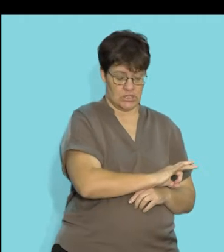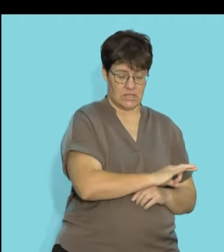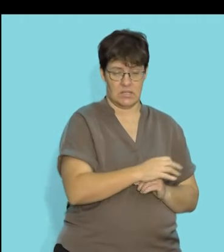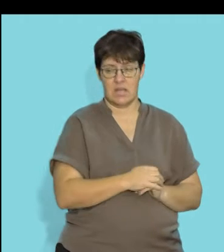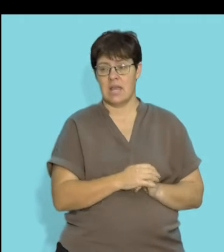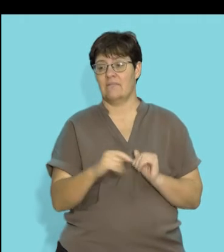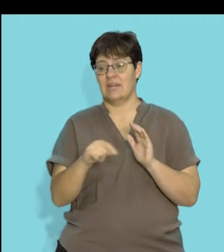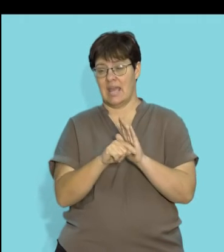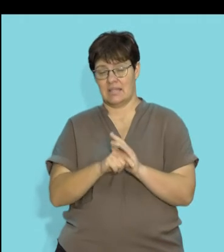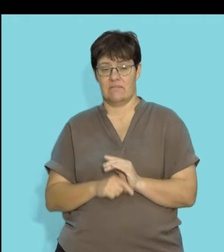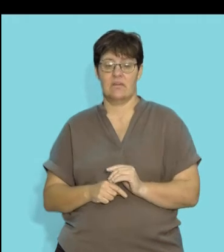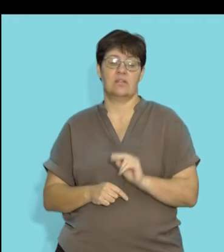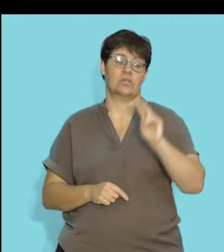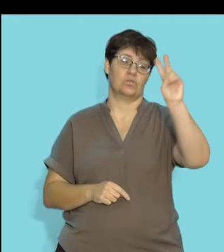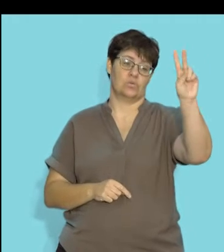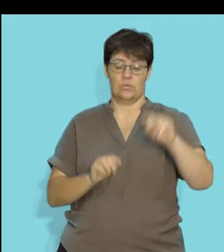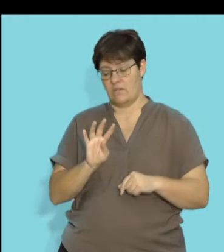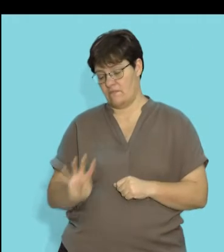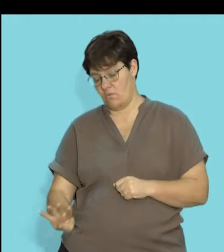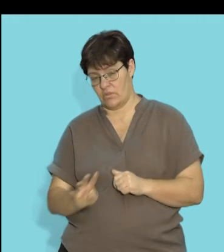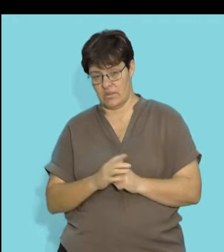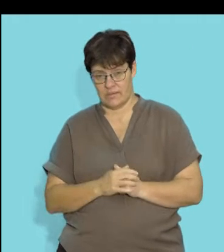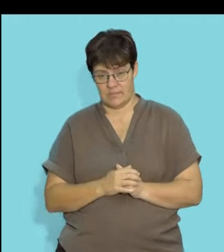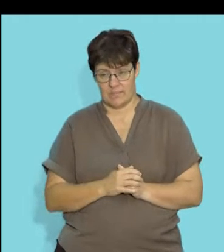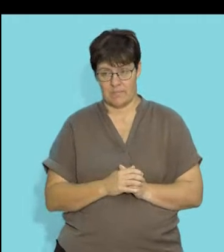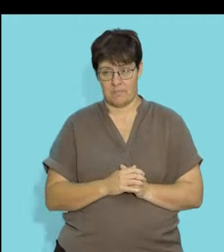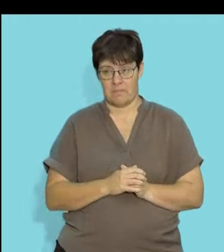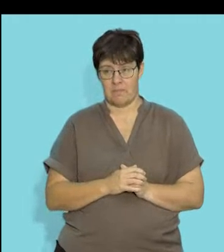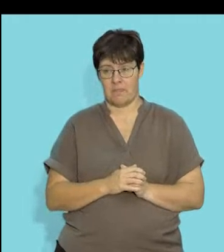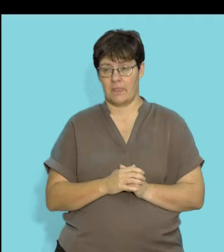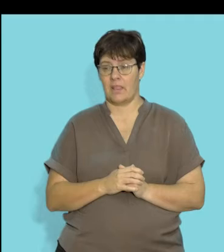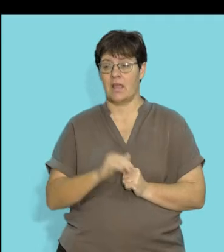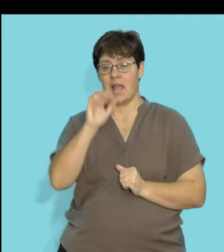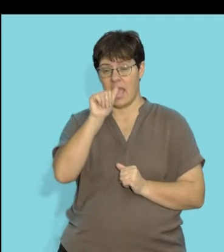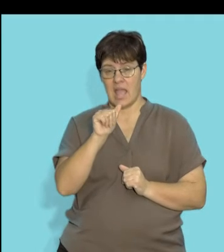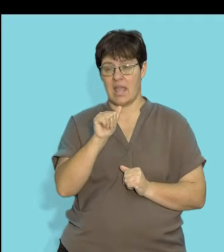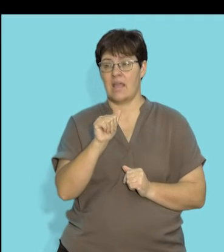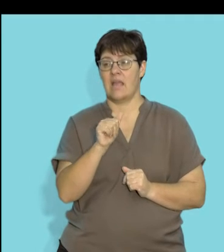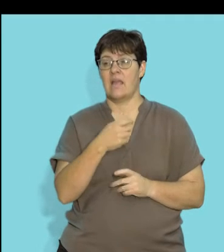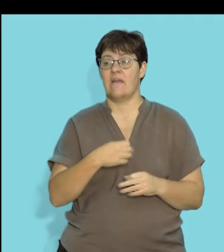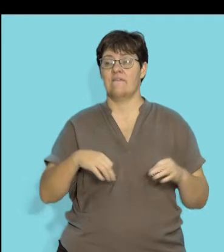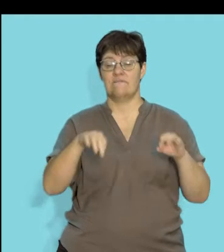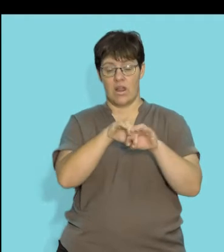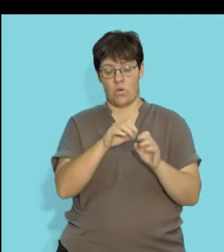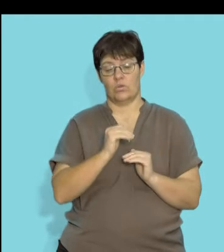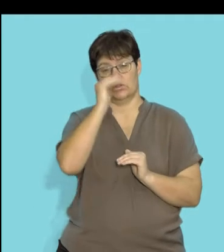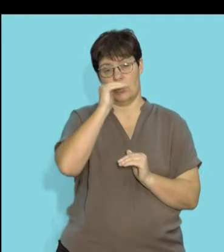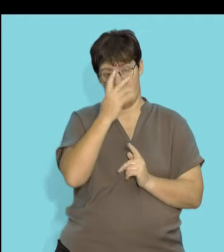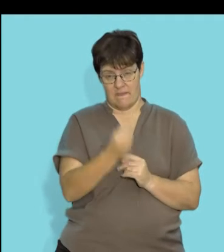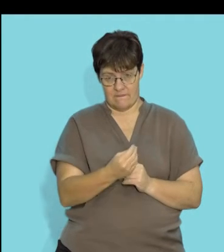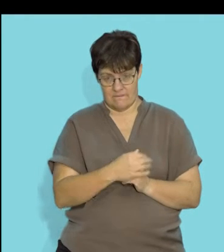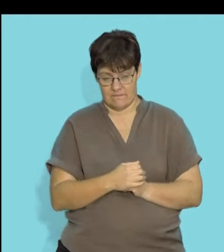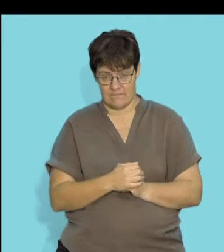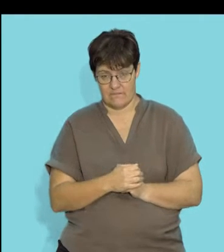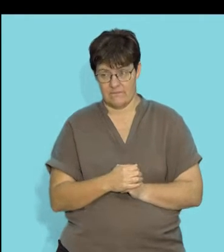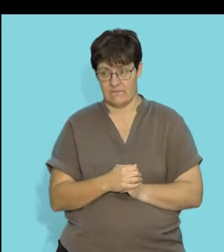third quadrant. And then if it's negative, it's second and fourth quadrant. The A value is what is on top